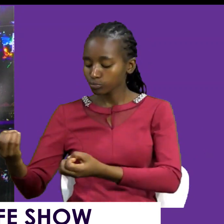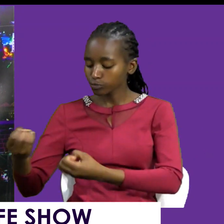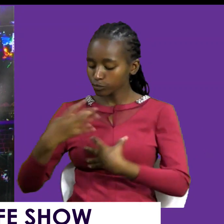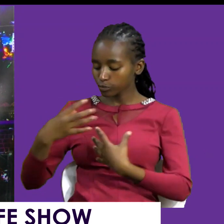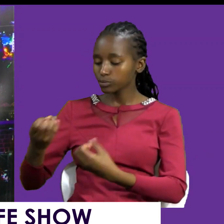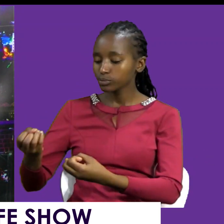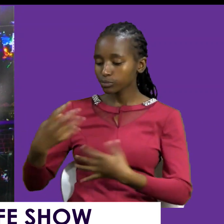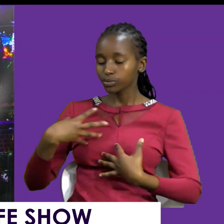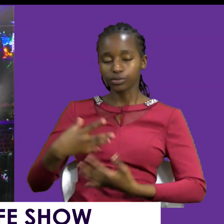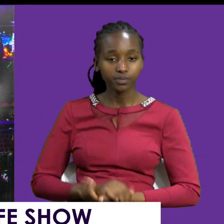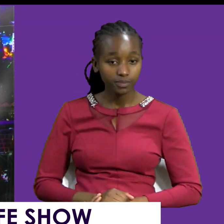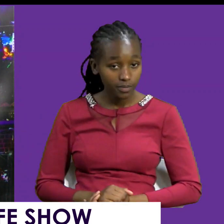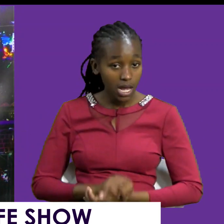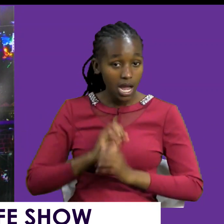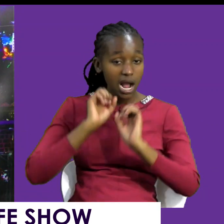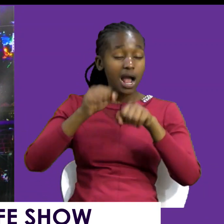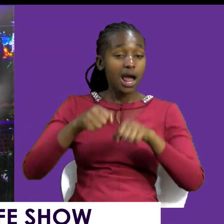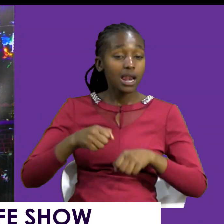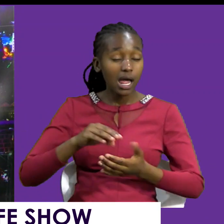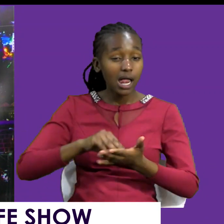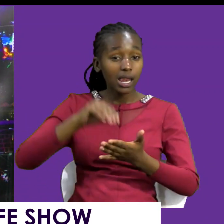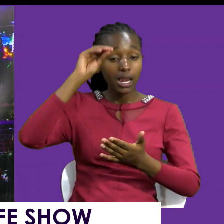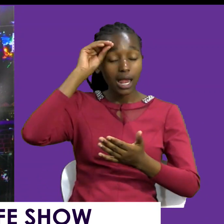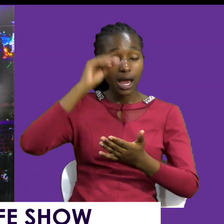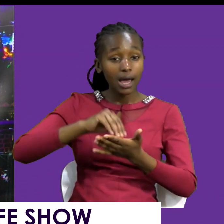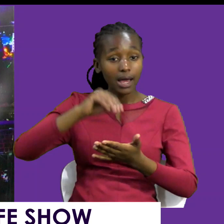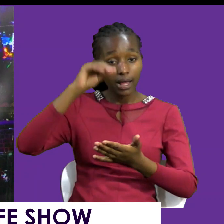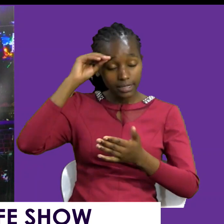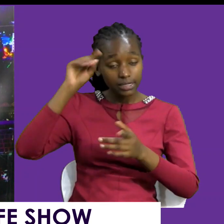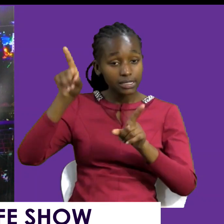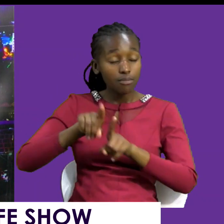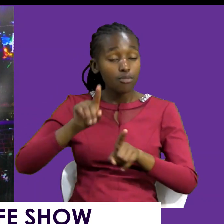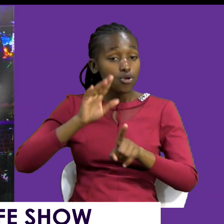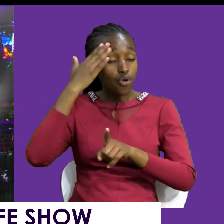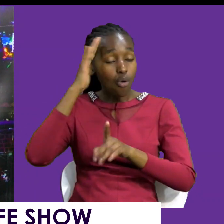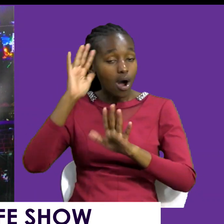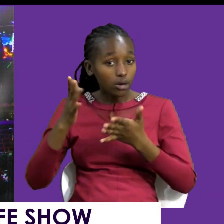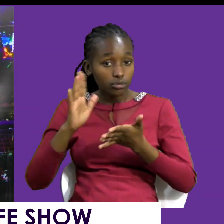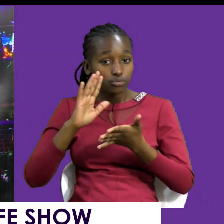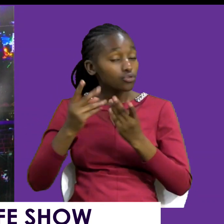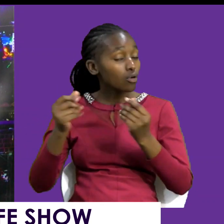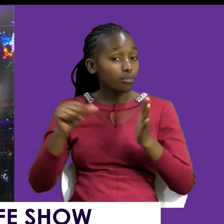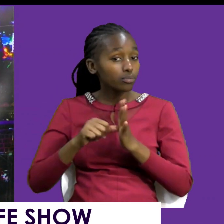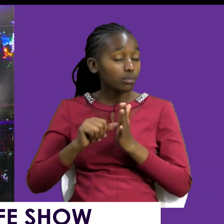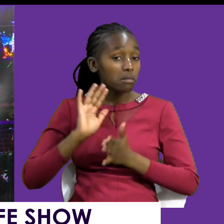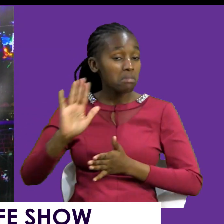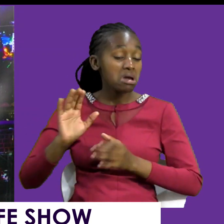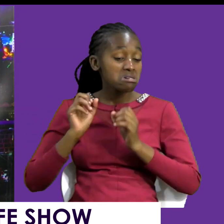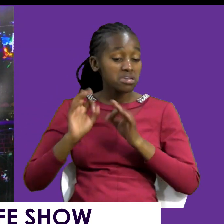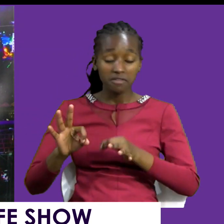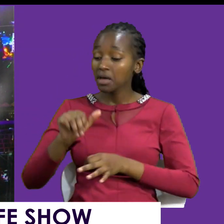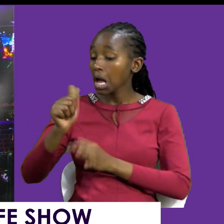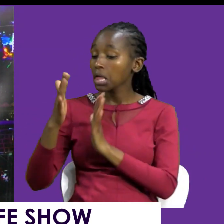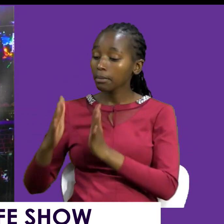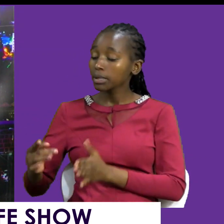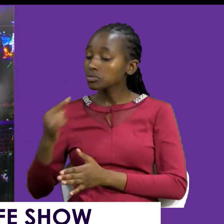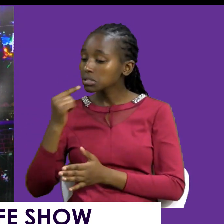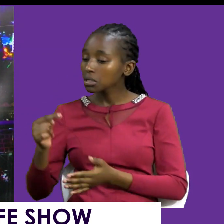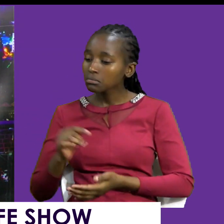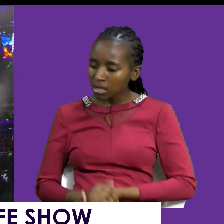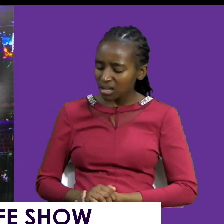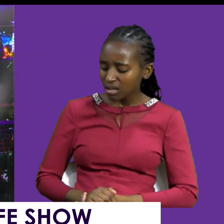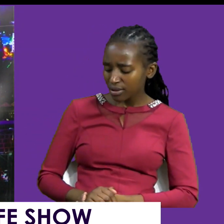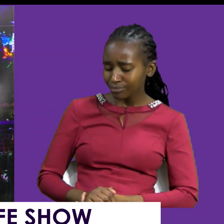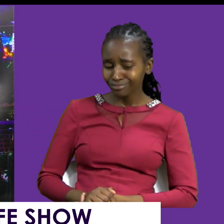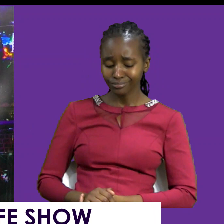need to learn how to place a mantra. For example, if somebody says, oh, so you are, and